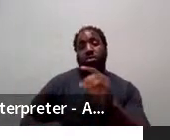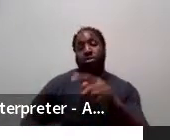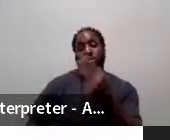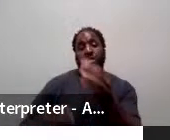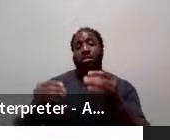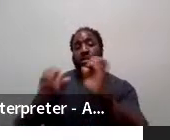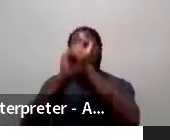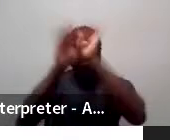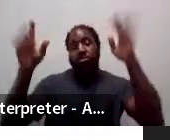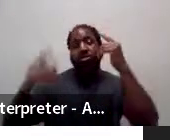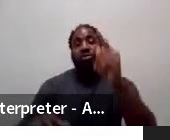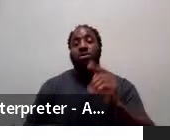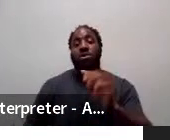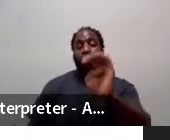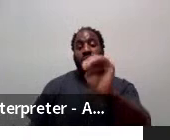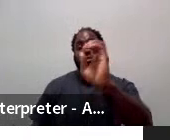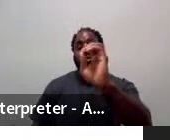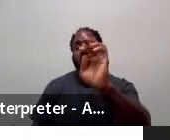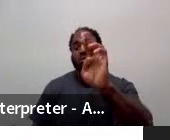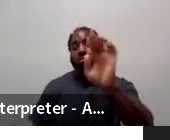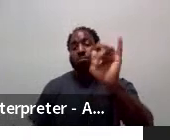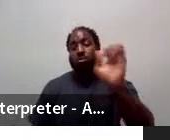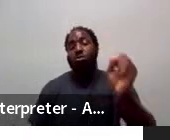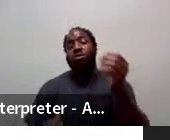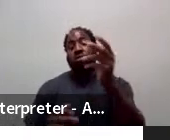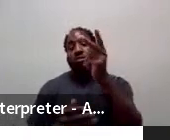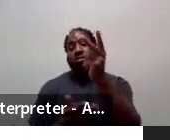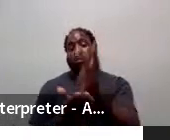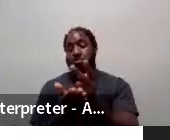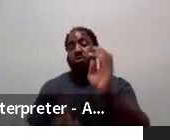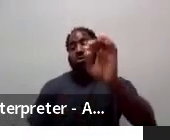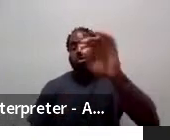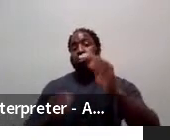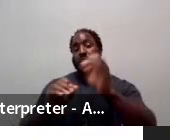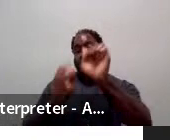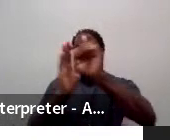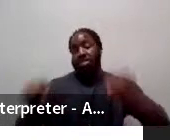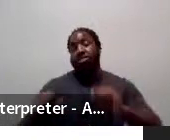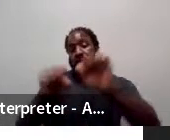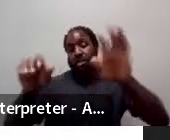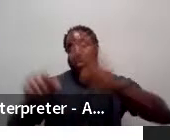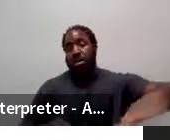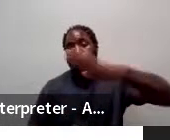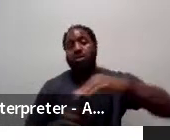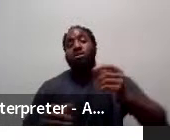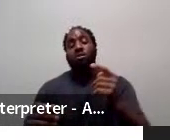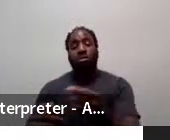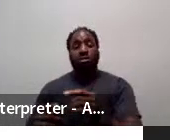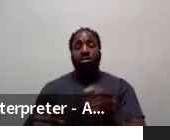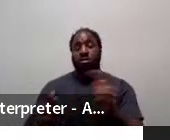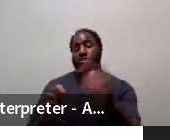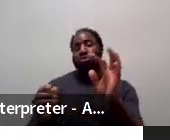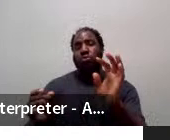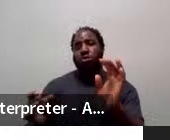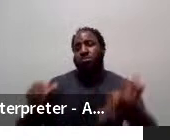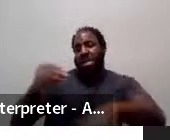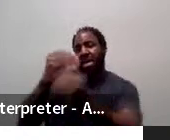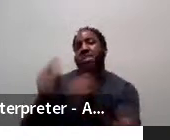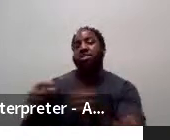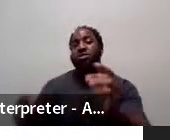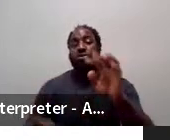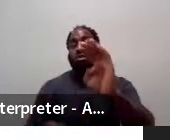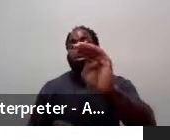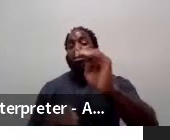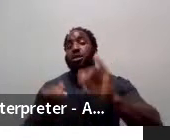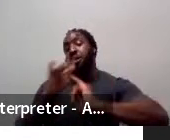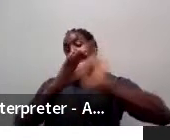Station area, which in this image includes a new world-class plaza to complement the Metro North's very good work here and the